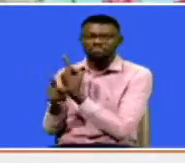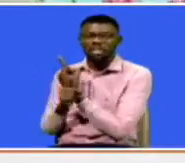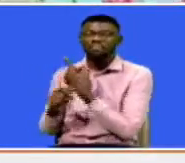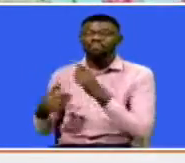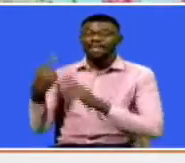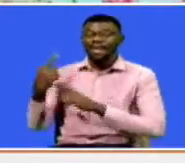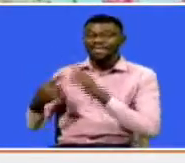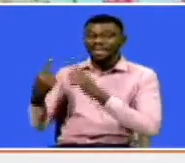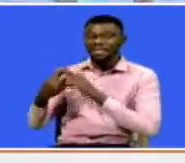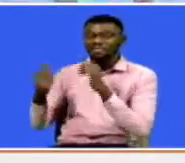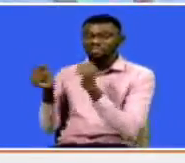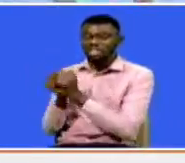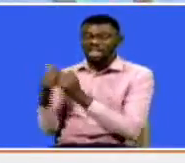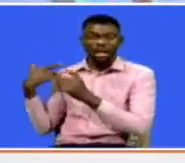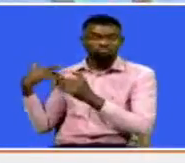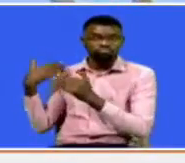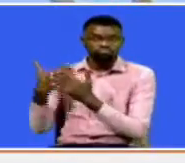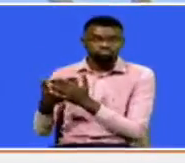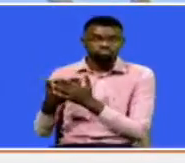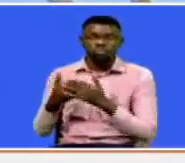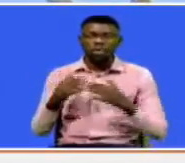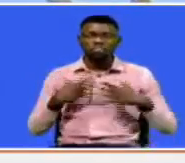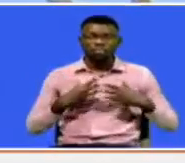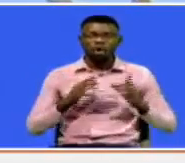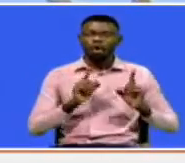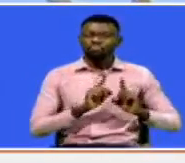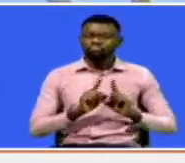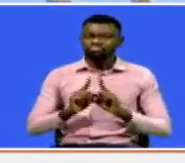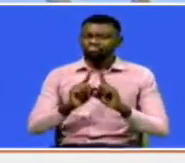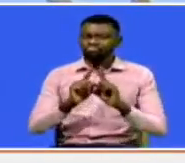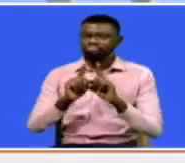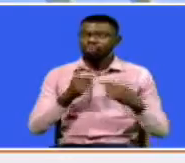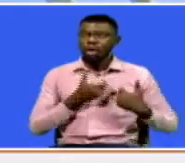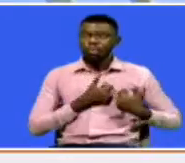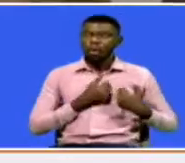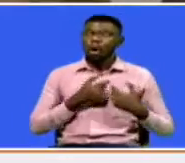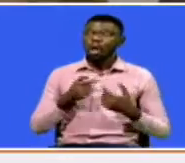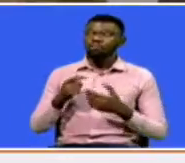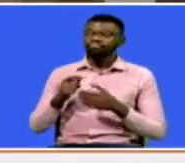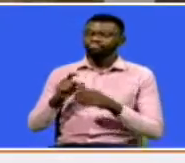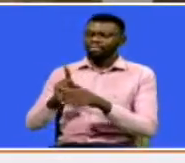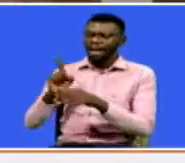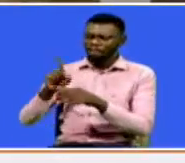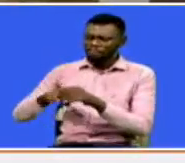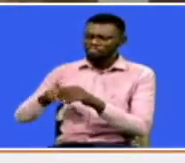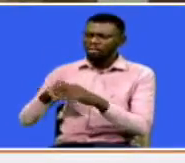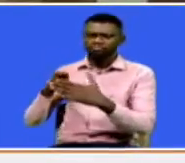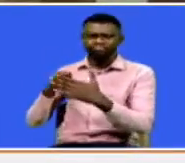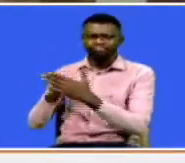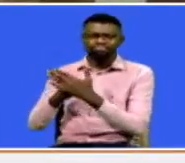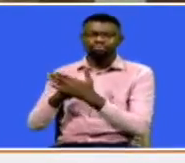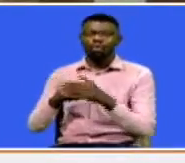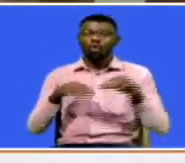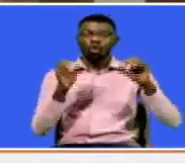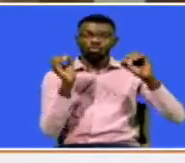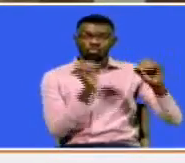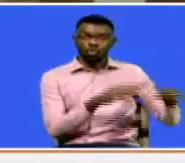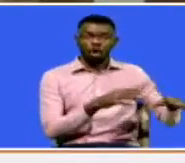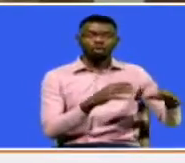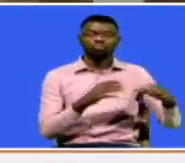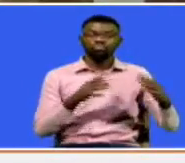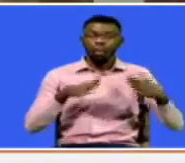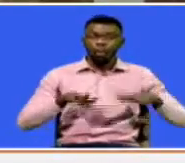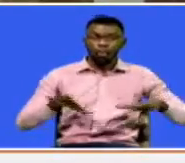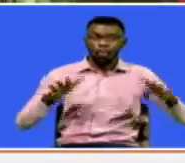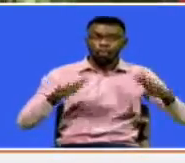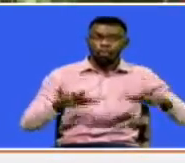almost 10 years. Lovers come here to lock a padlock and throw their keys in the ocean, a sign of commitment to